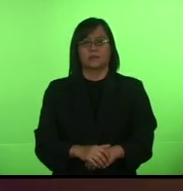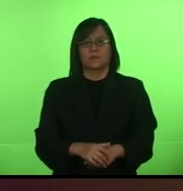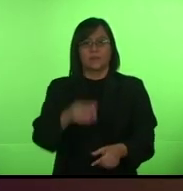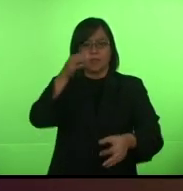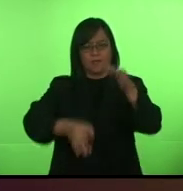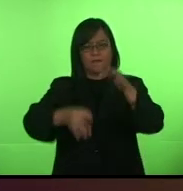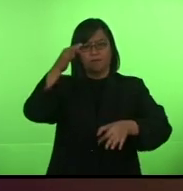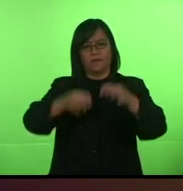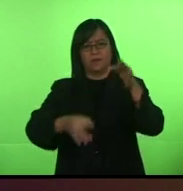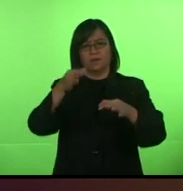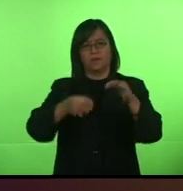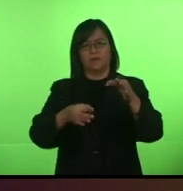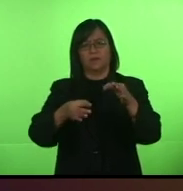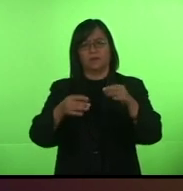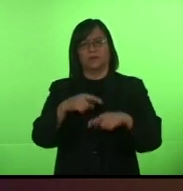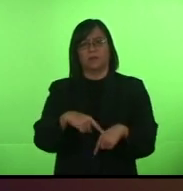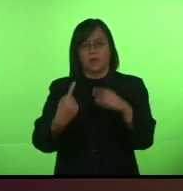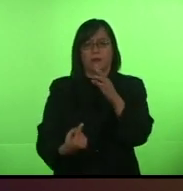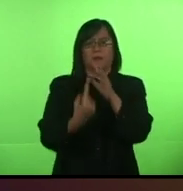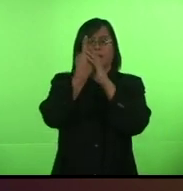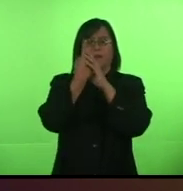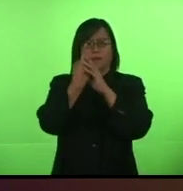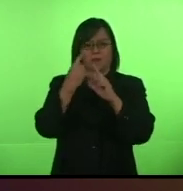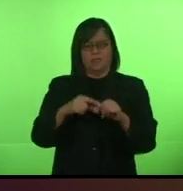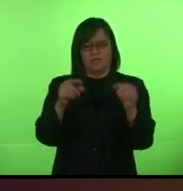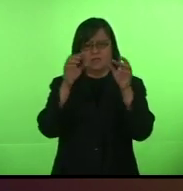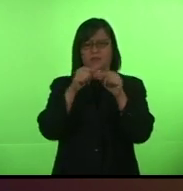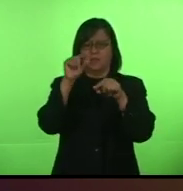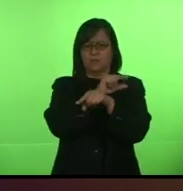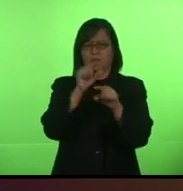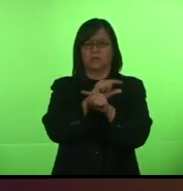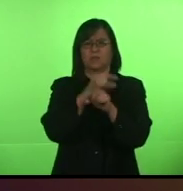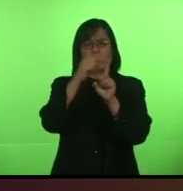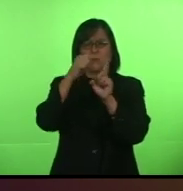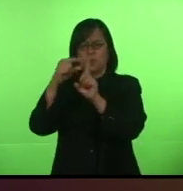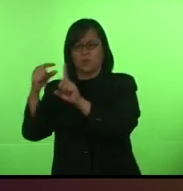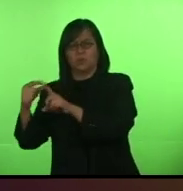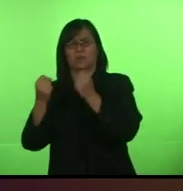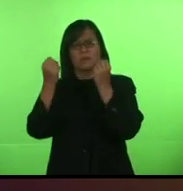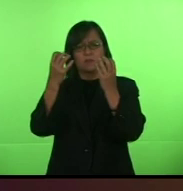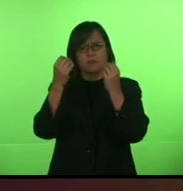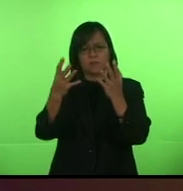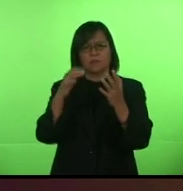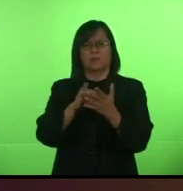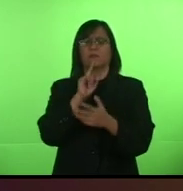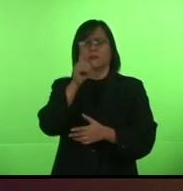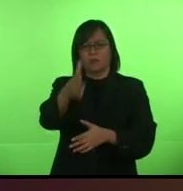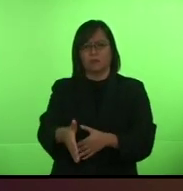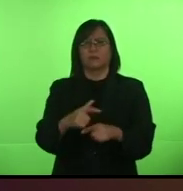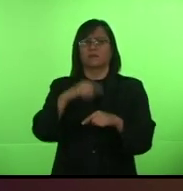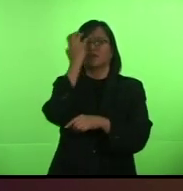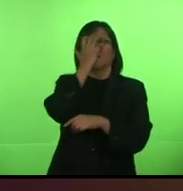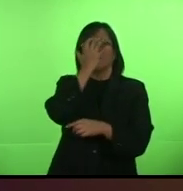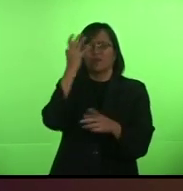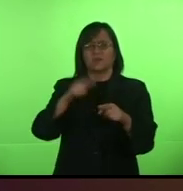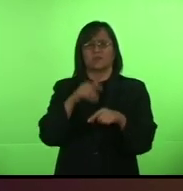if this verbosity persists, it may antagonize, it can confuse, and it